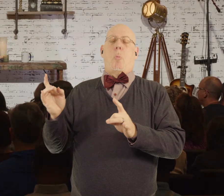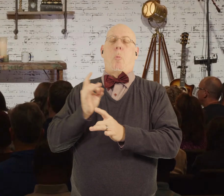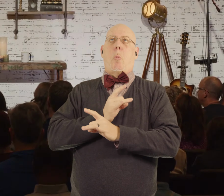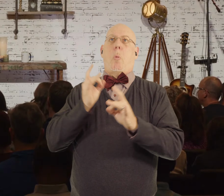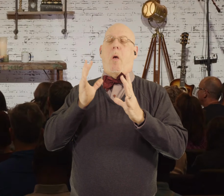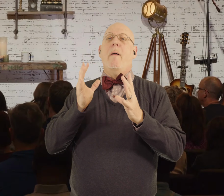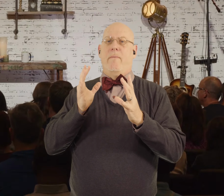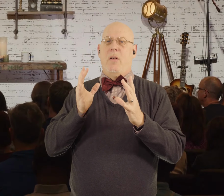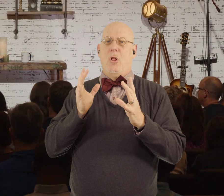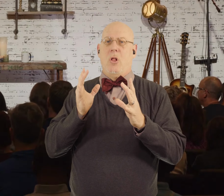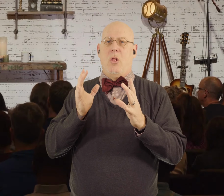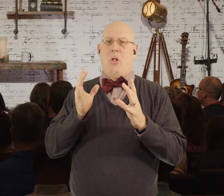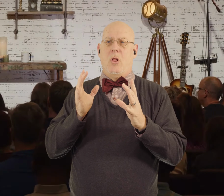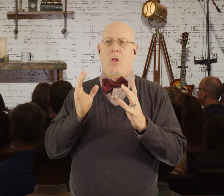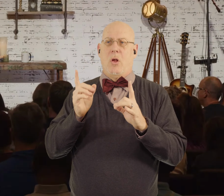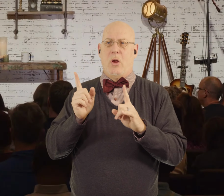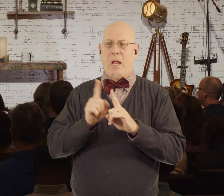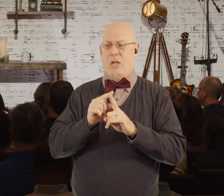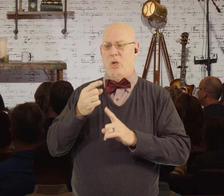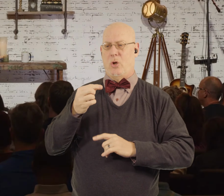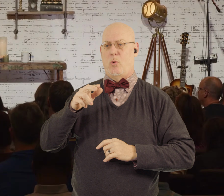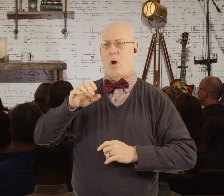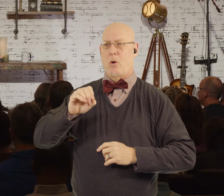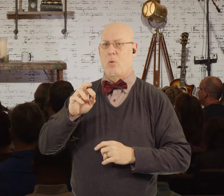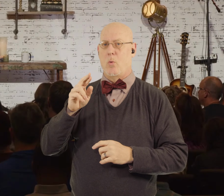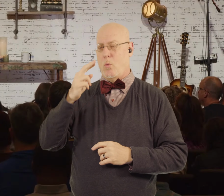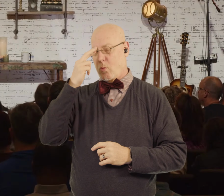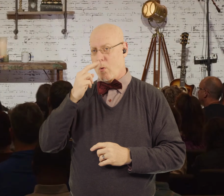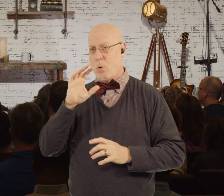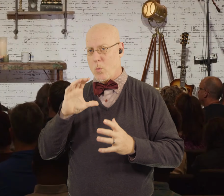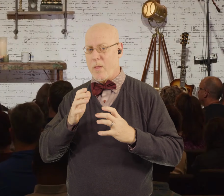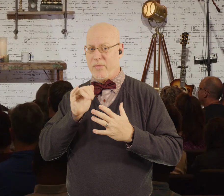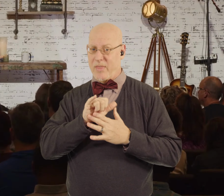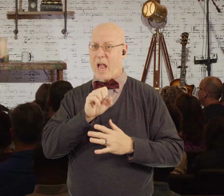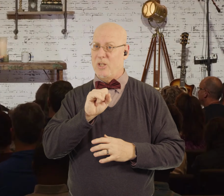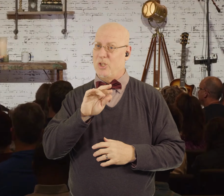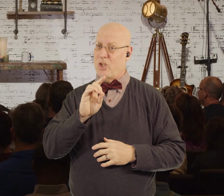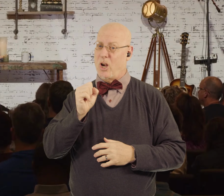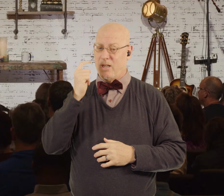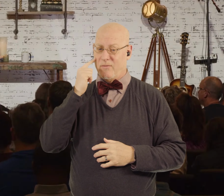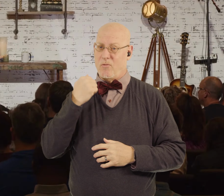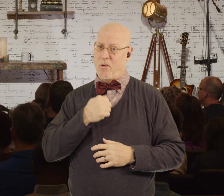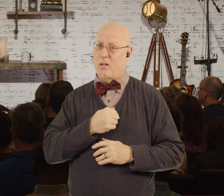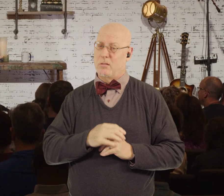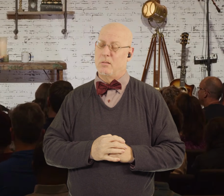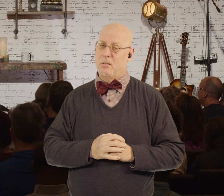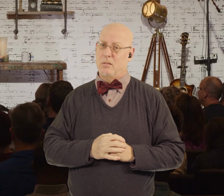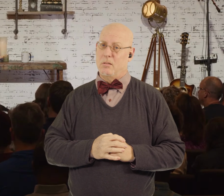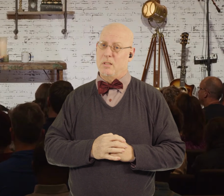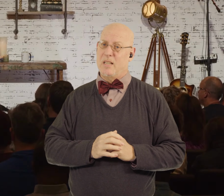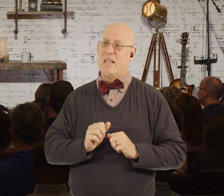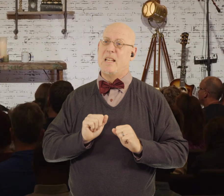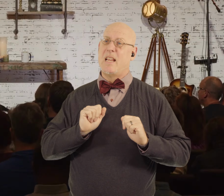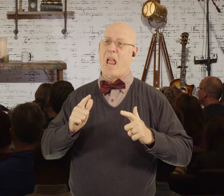mean, as awful as the Greco-Roman world is, that is Sardis for